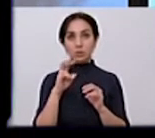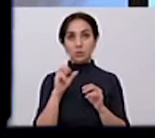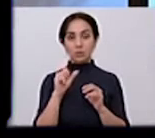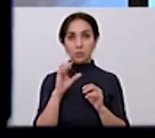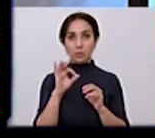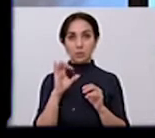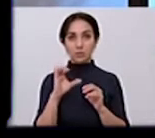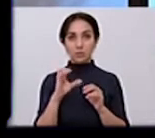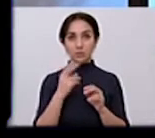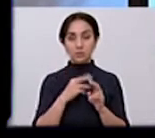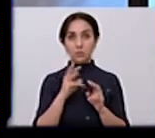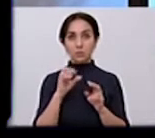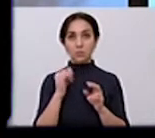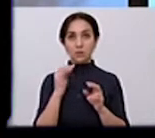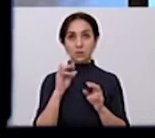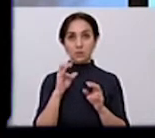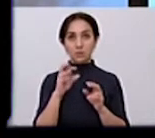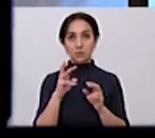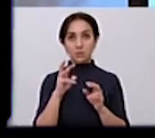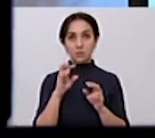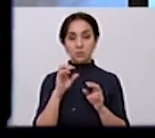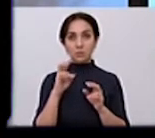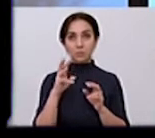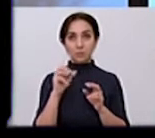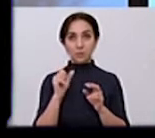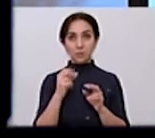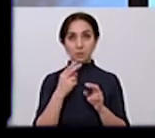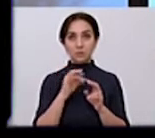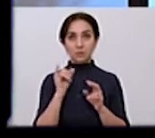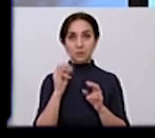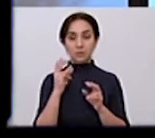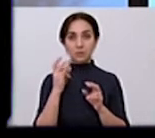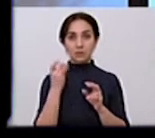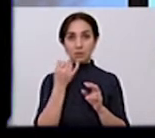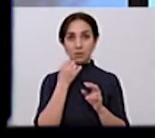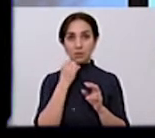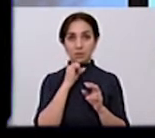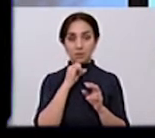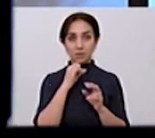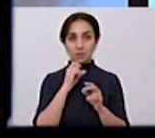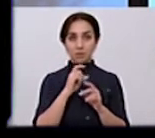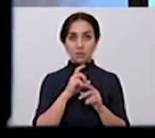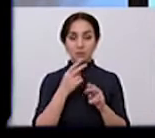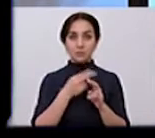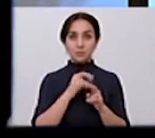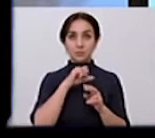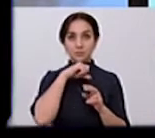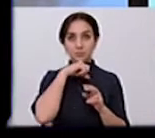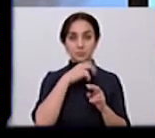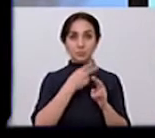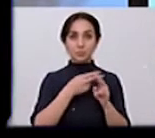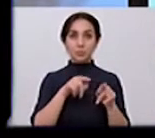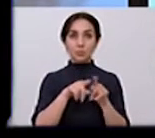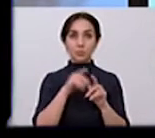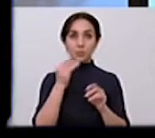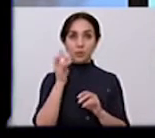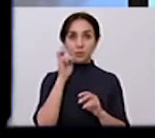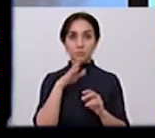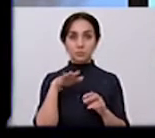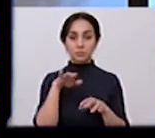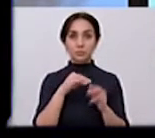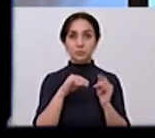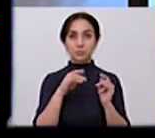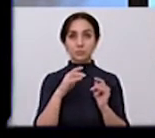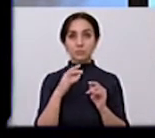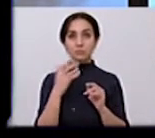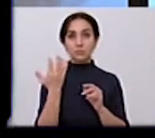Malayziya, Sharqiy Timor, Indoneziya, Filippin kabi mamlakatlarni o'z ichiga oladi. Albatta, bu mamlakatlarda